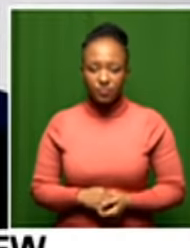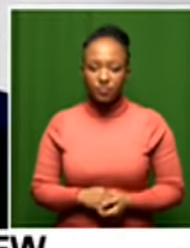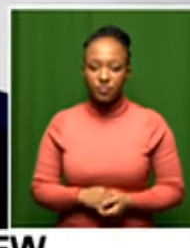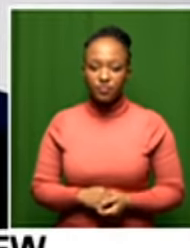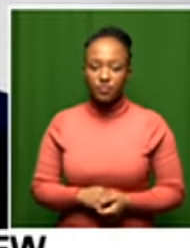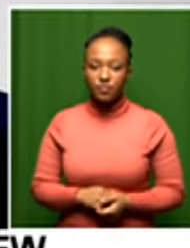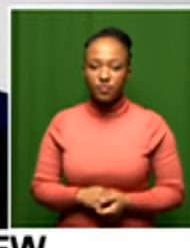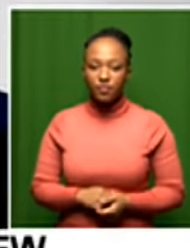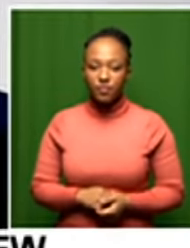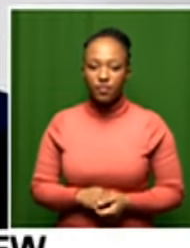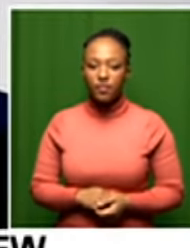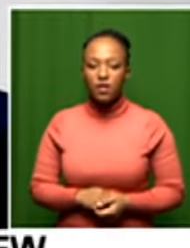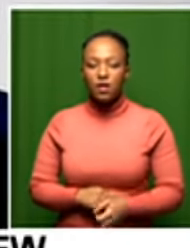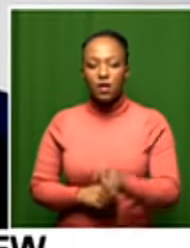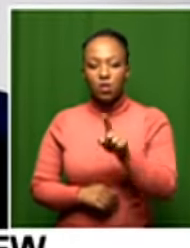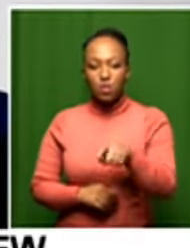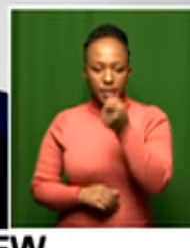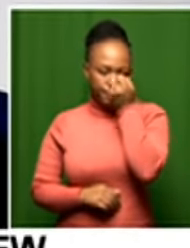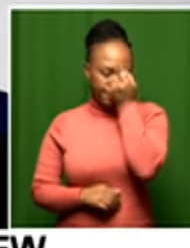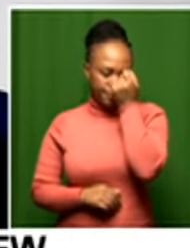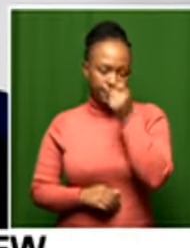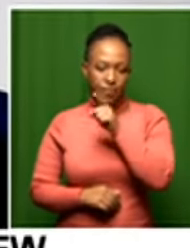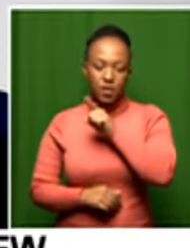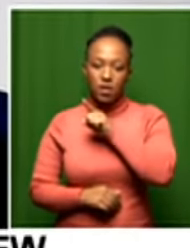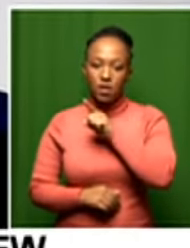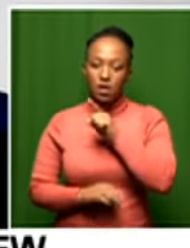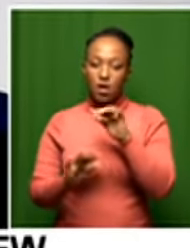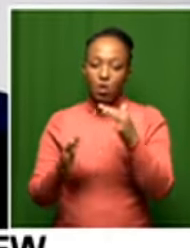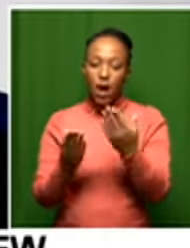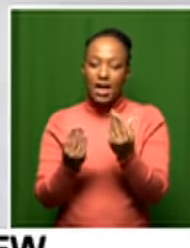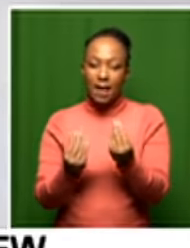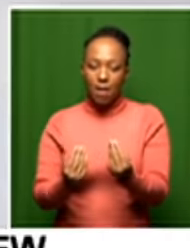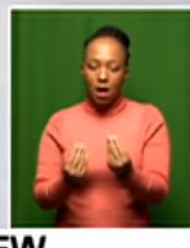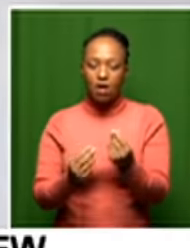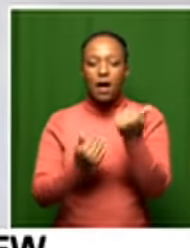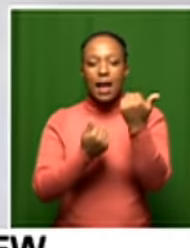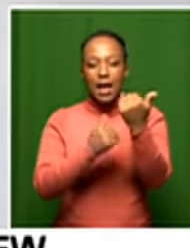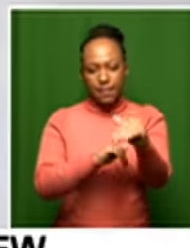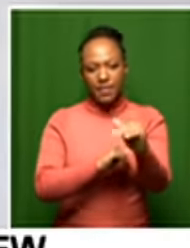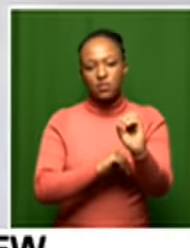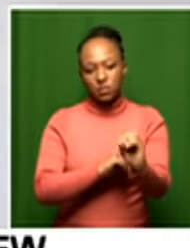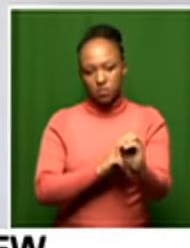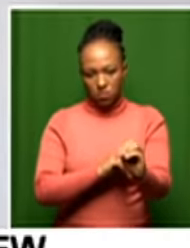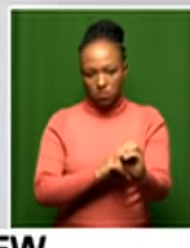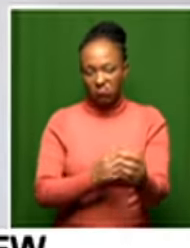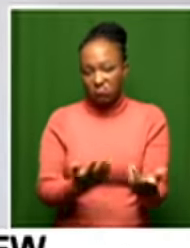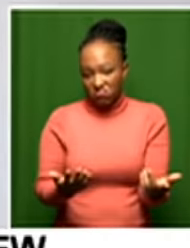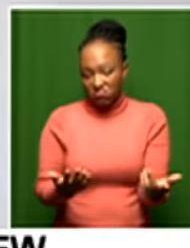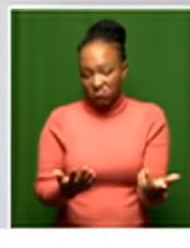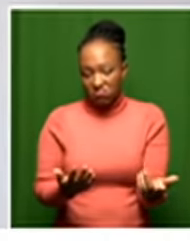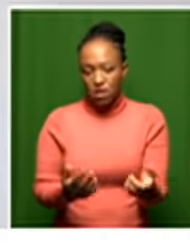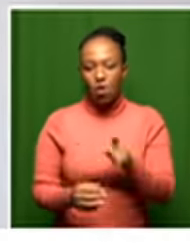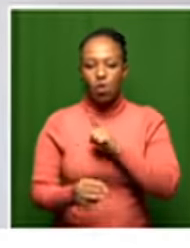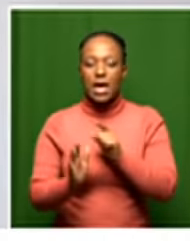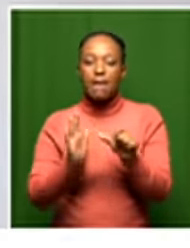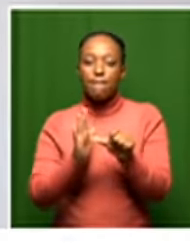Well, we need to understand that all of the numbers and all of these indicators do have limitations, and that's why it's important